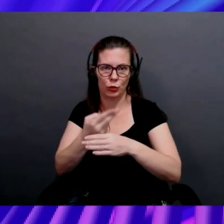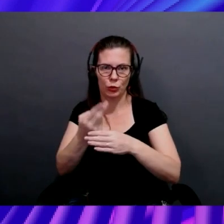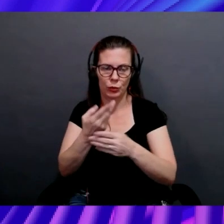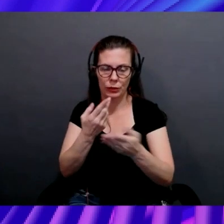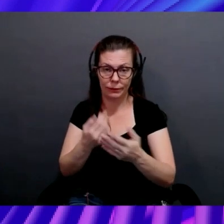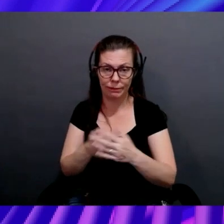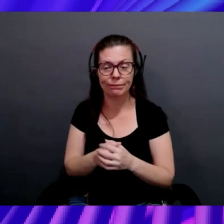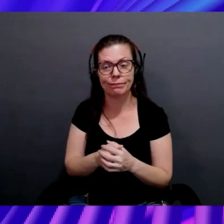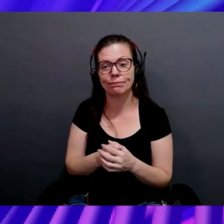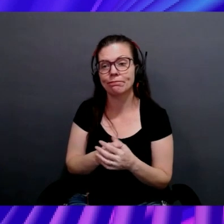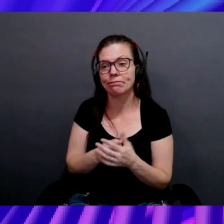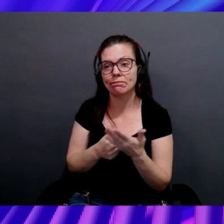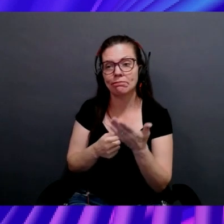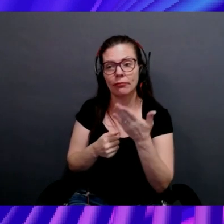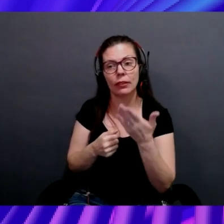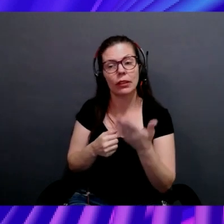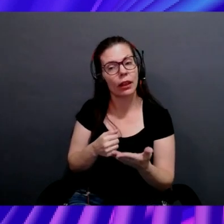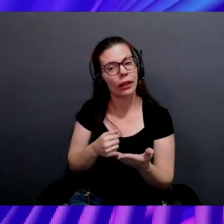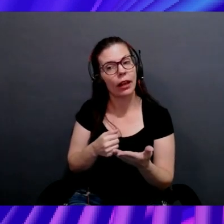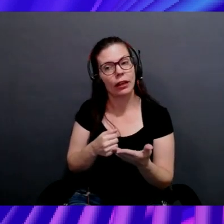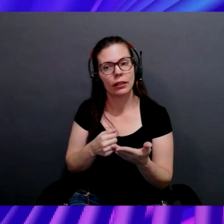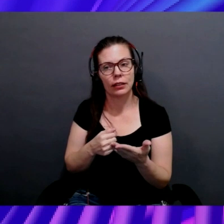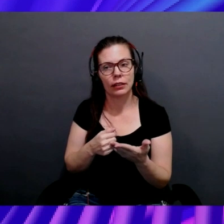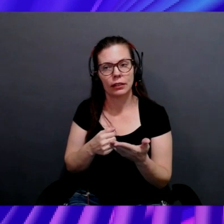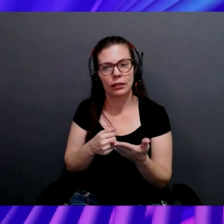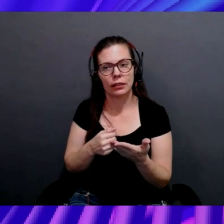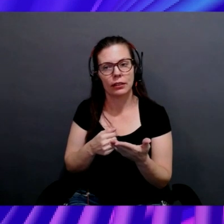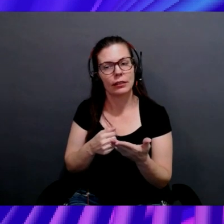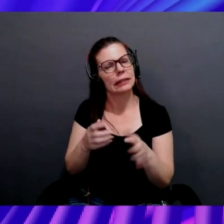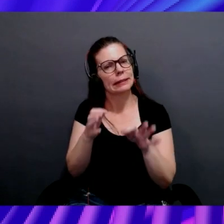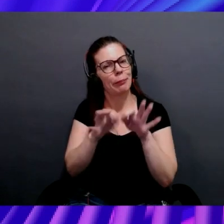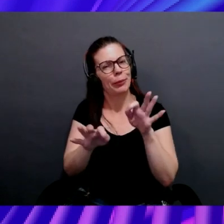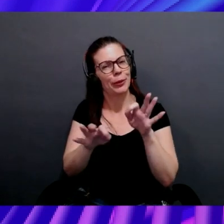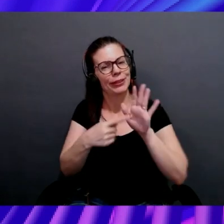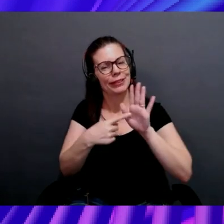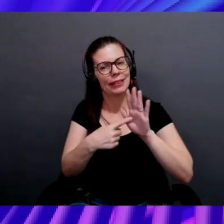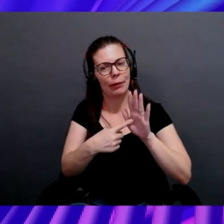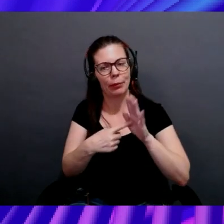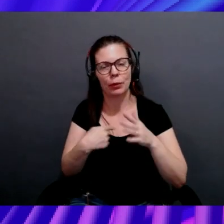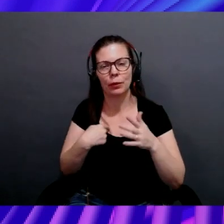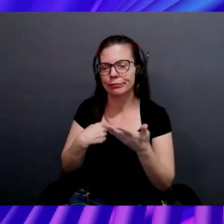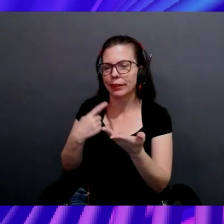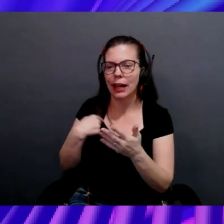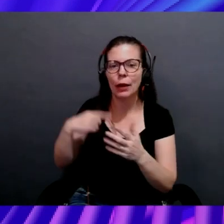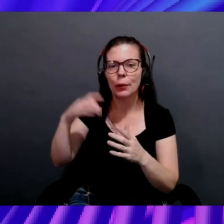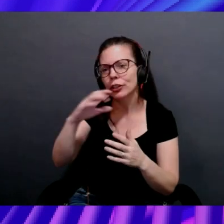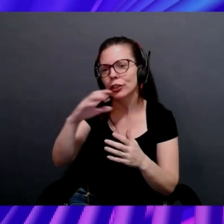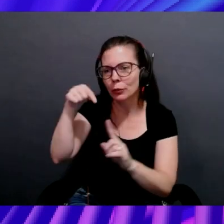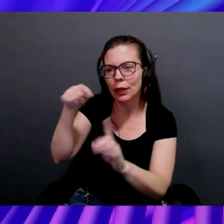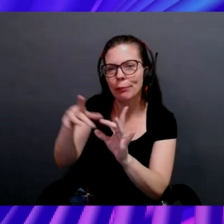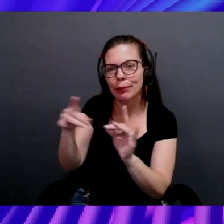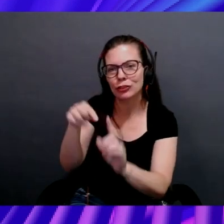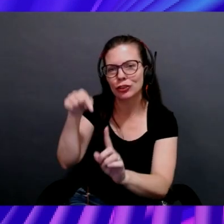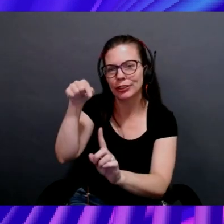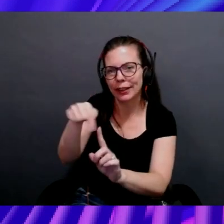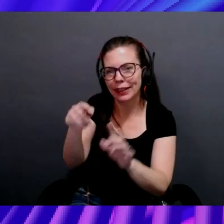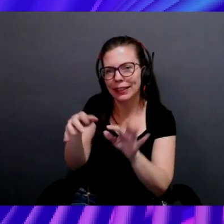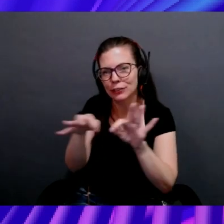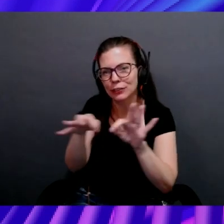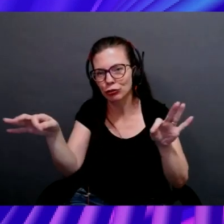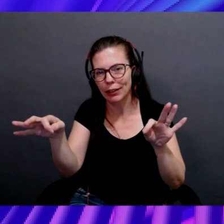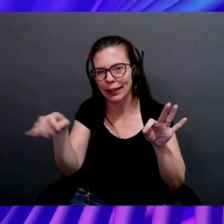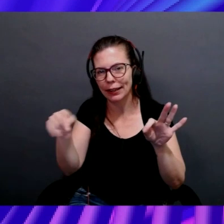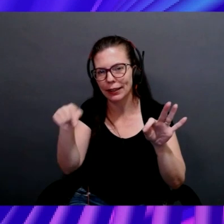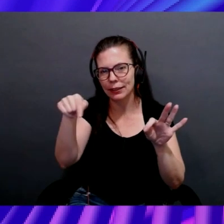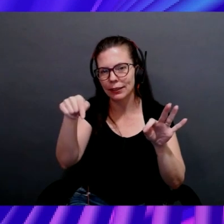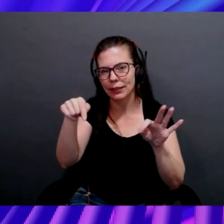This is a little bit of simplistic example. I was just looking for things that actually mention a specific string inside of the